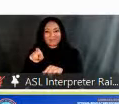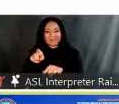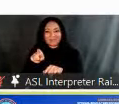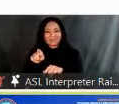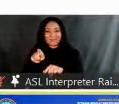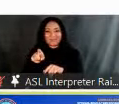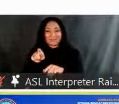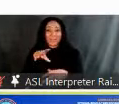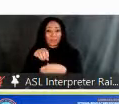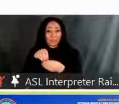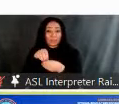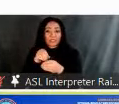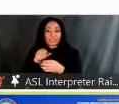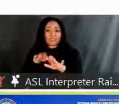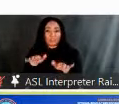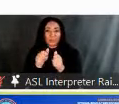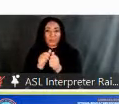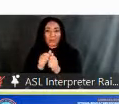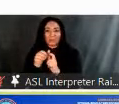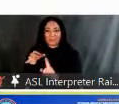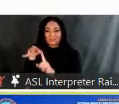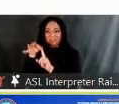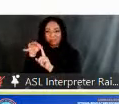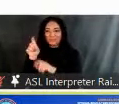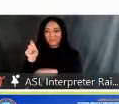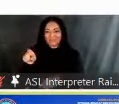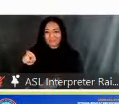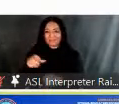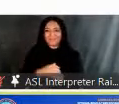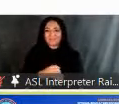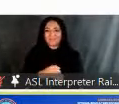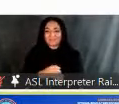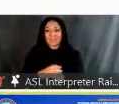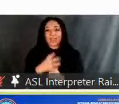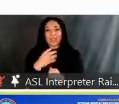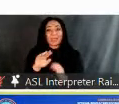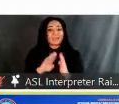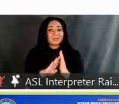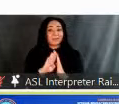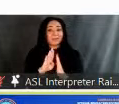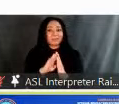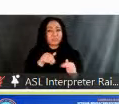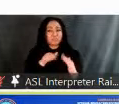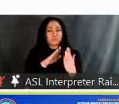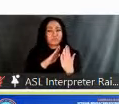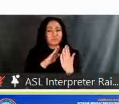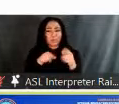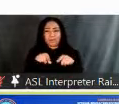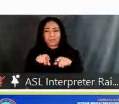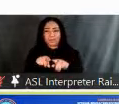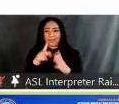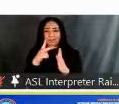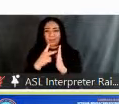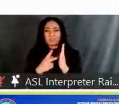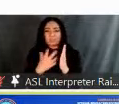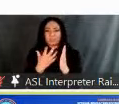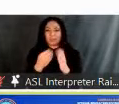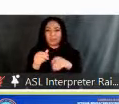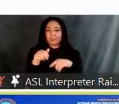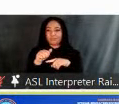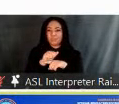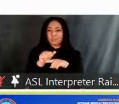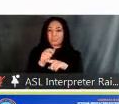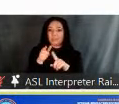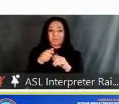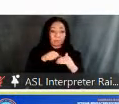needs. And it includes developing approaches to align policy and practices from